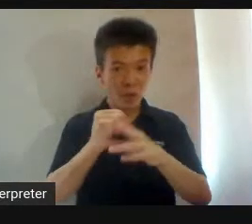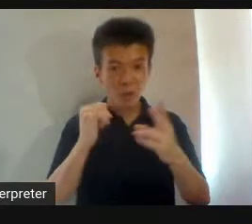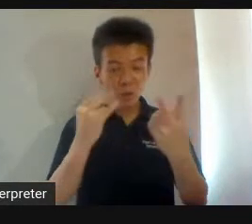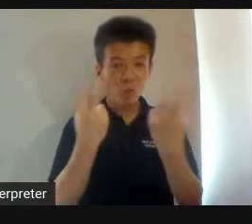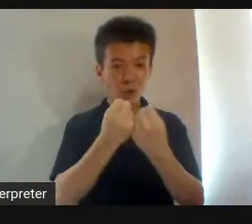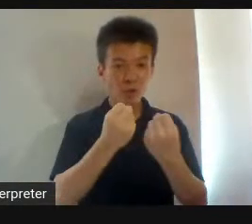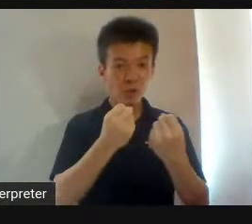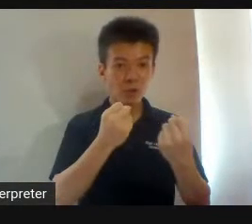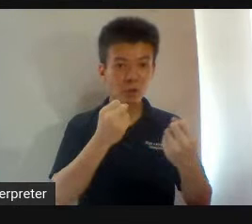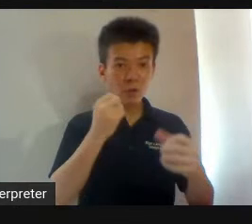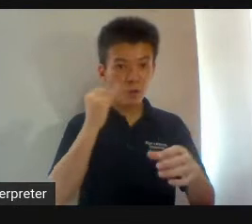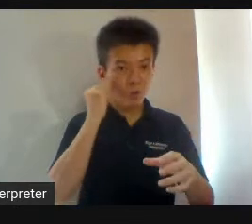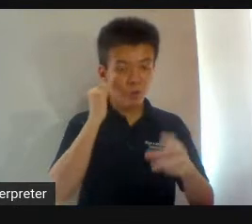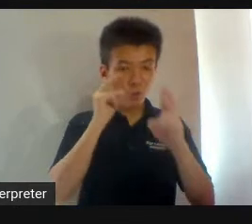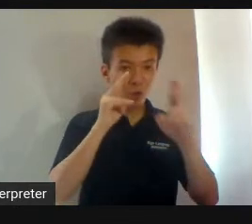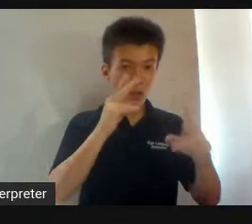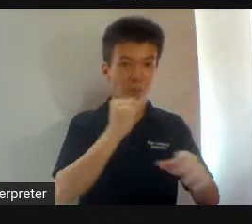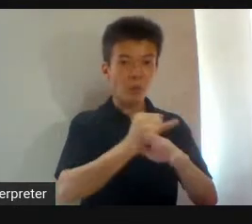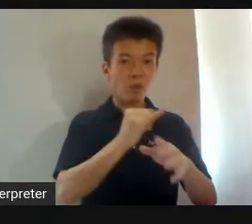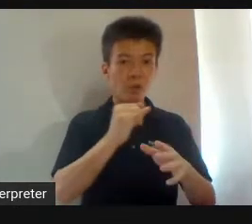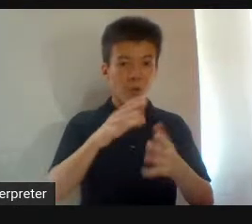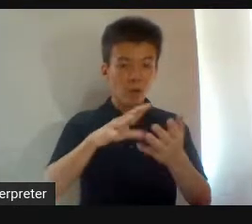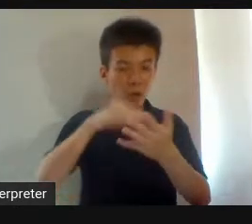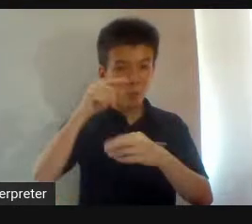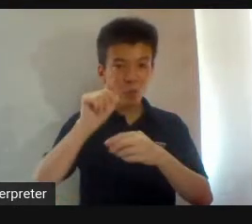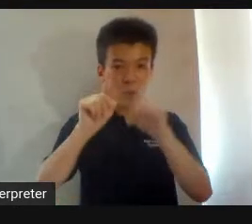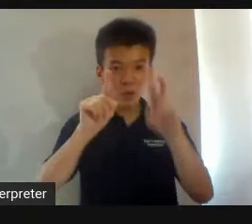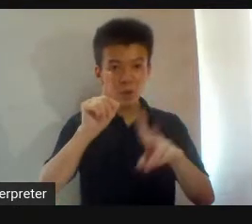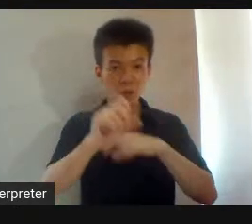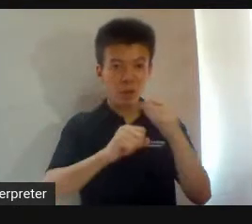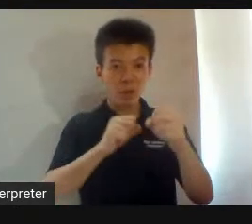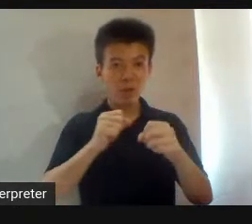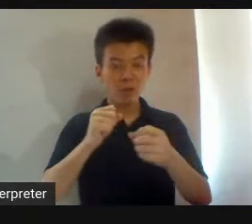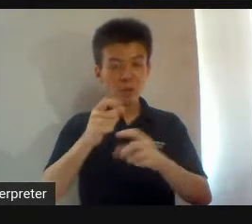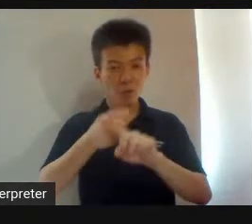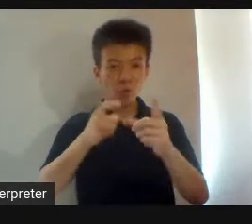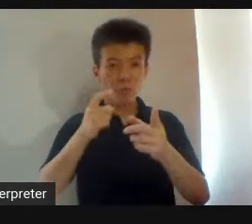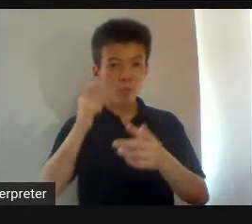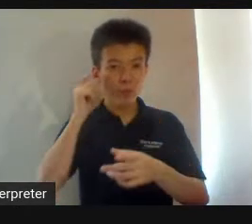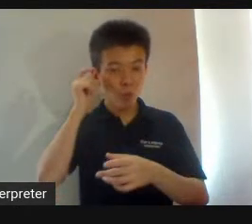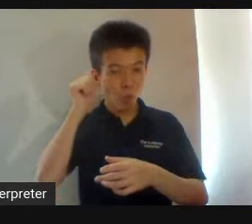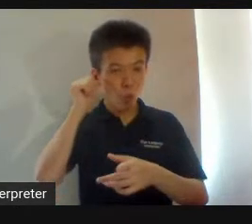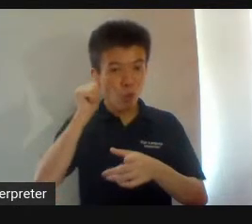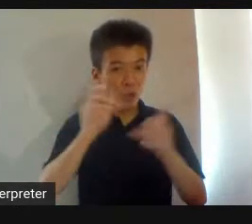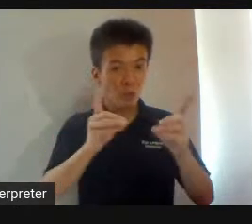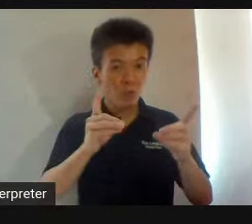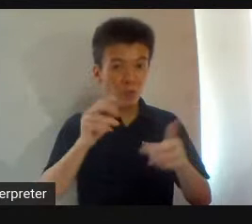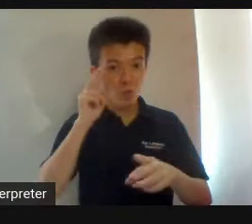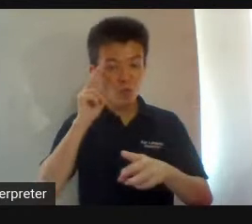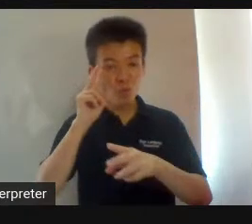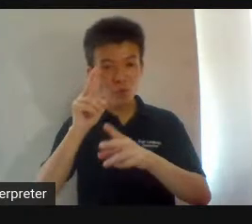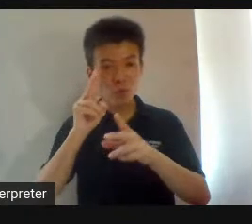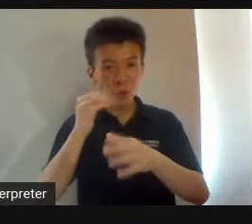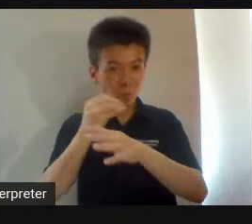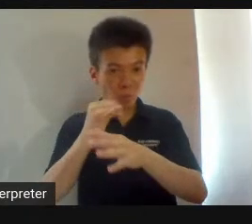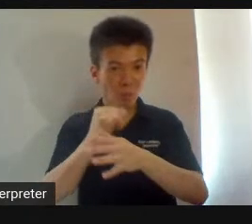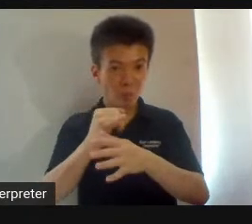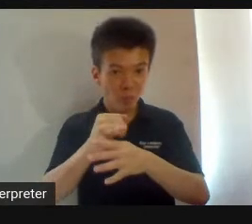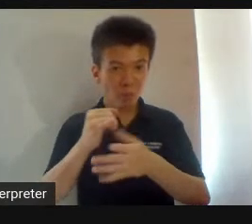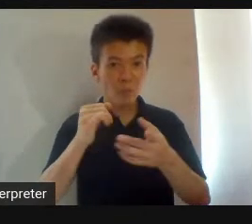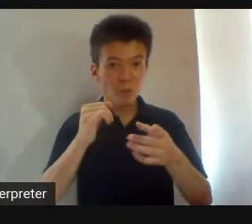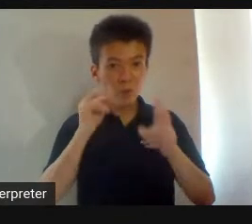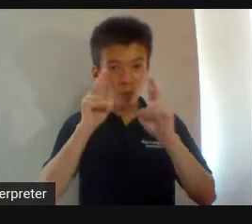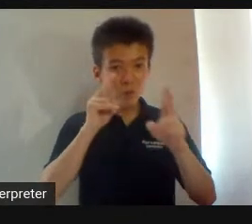impaired. And I learned that only a year and a half ago through a trainer for audio description, because vision impaired is correct, but